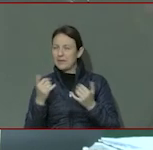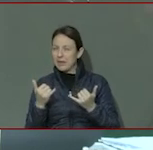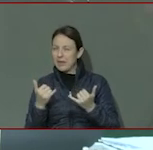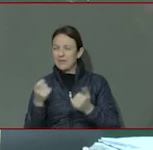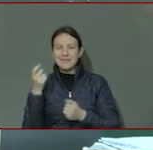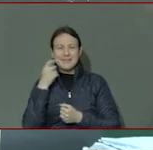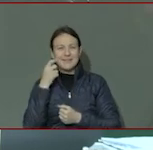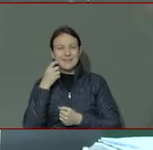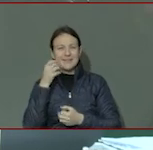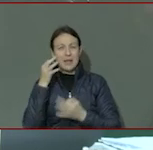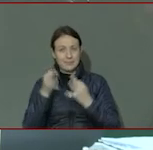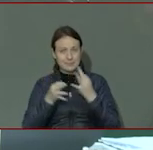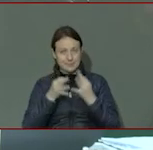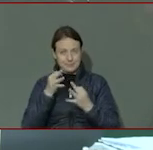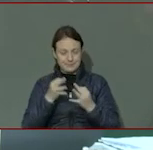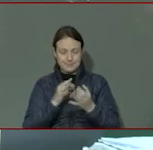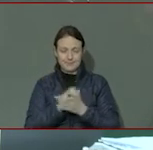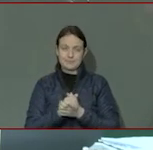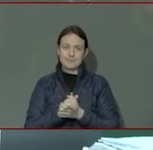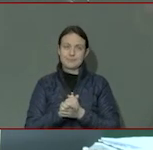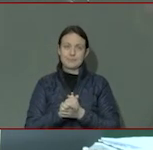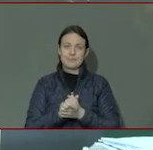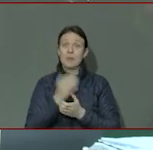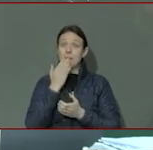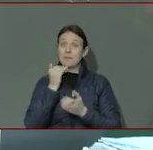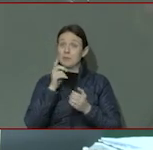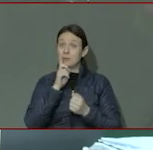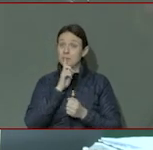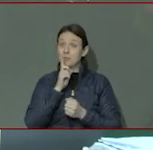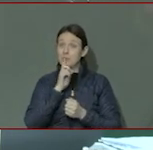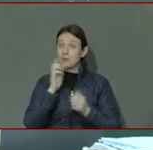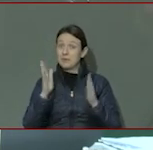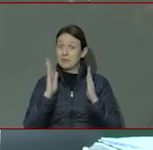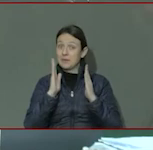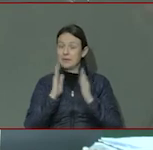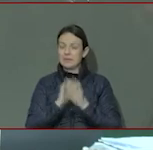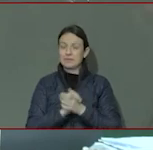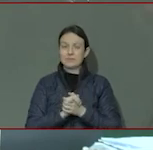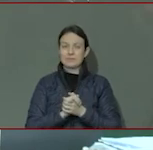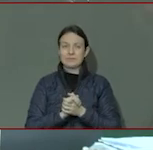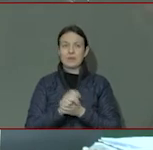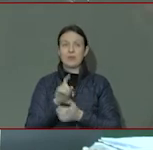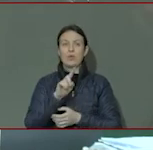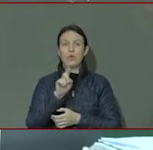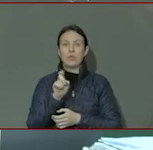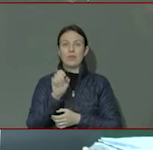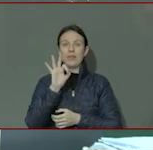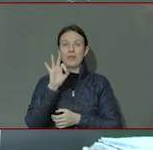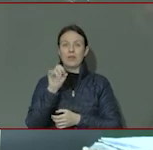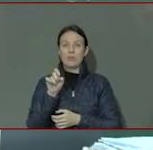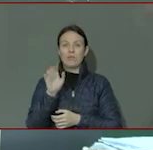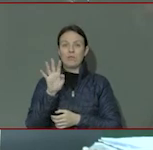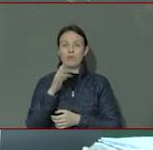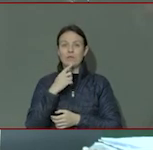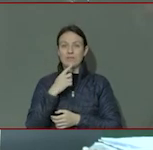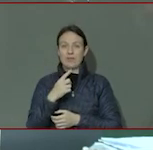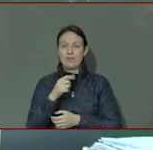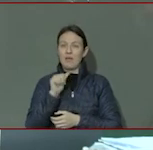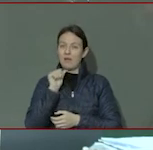easy. Can I ask you to concentrate, please? They say, now explain your